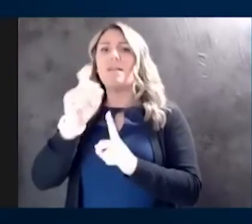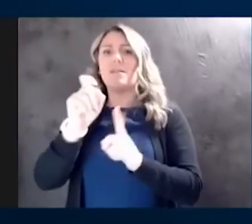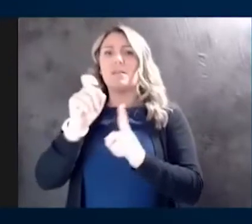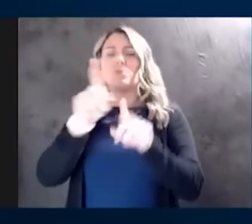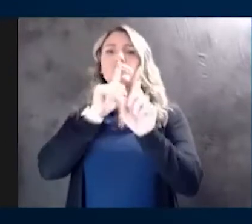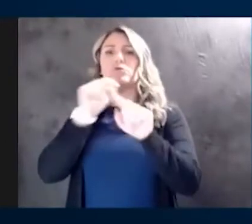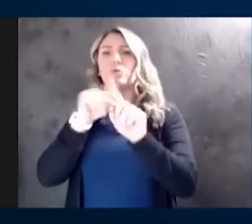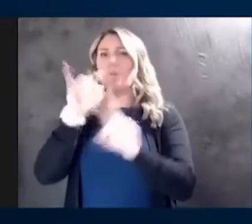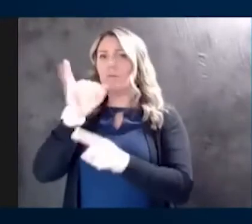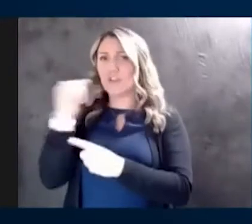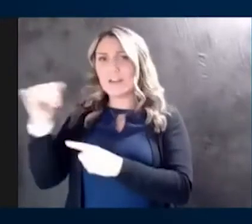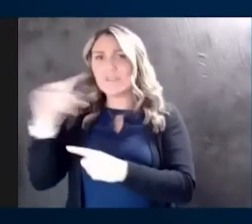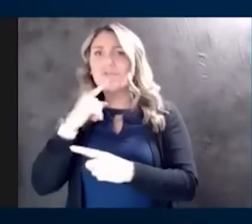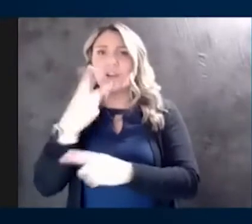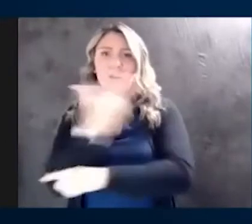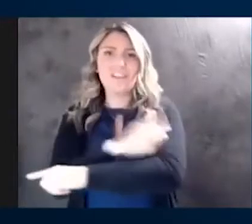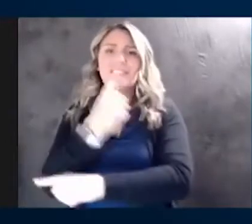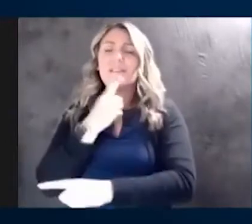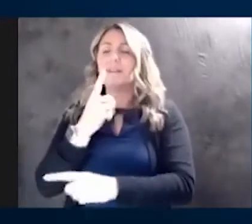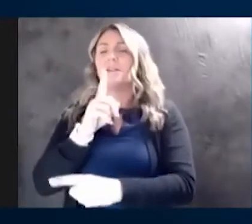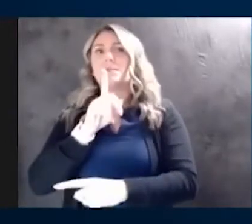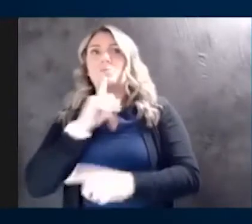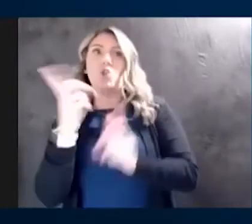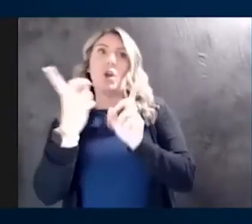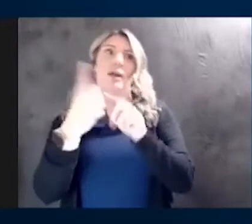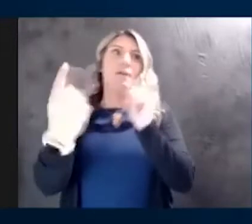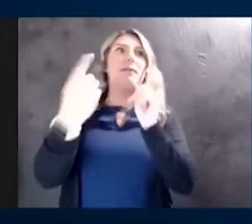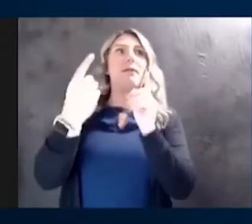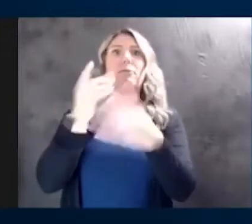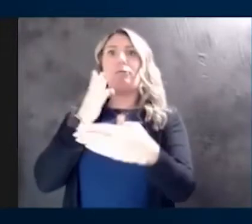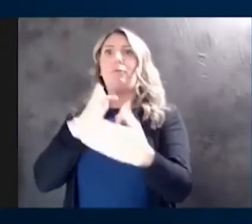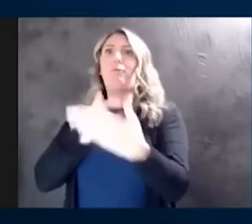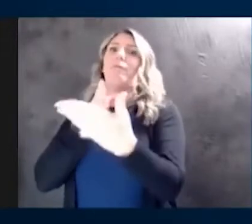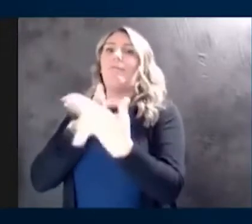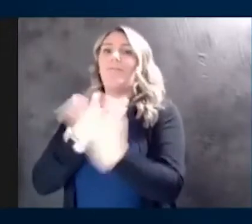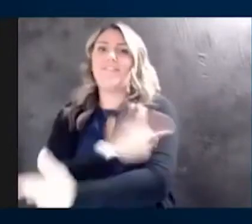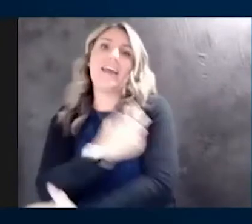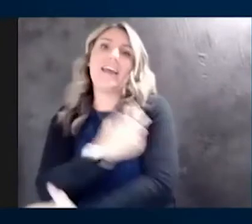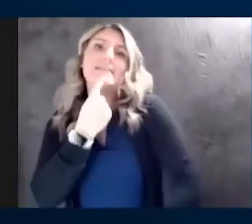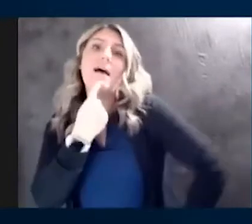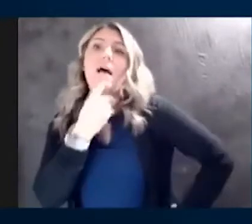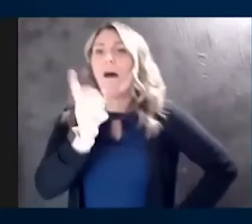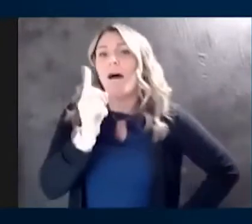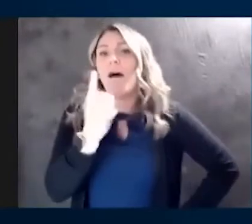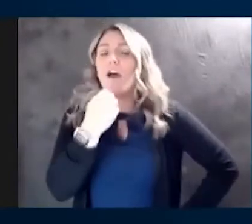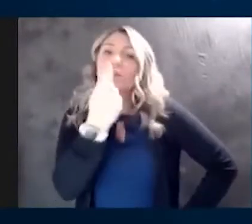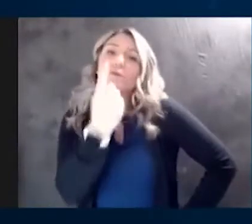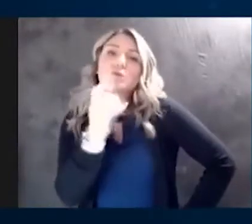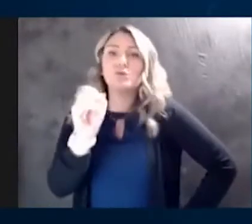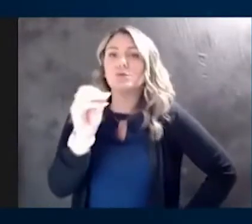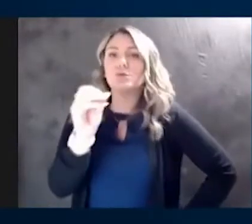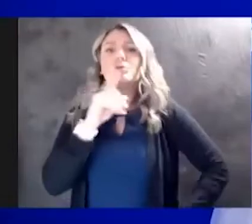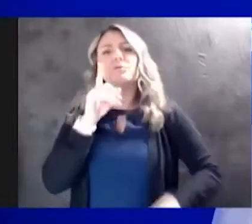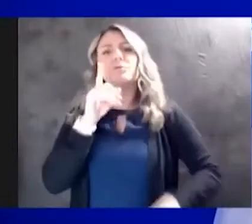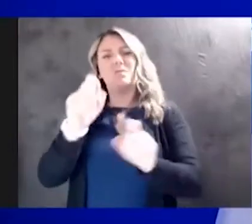sure anti-vaxxers are all over that, he said, saying, I told you so. Mm-hmm. Can you put that into perspective for us? Yeah, there's not